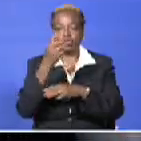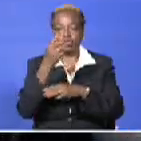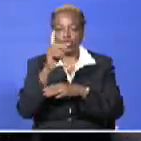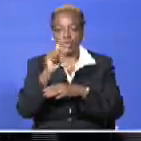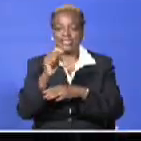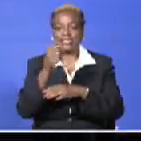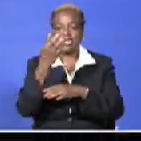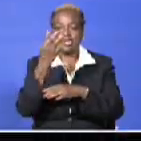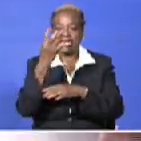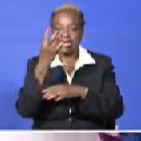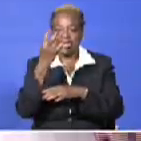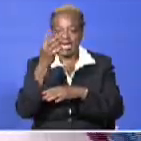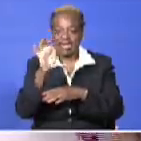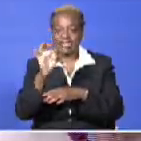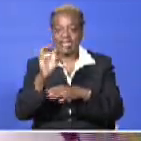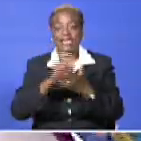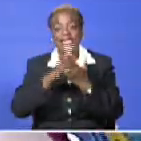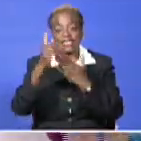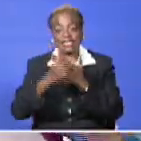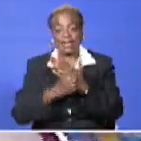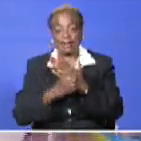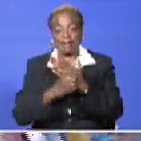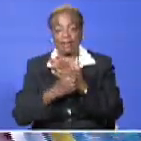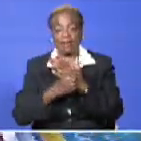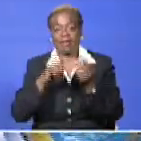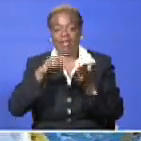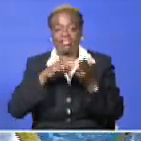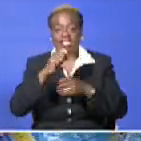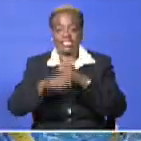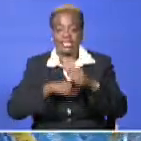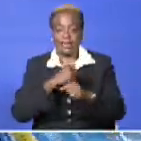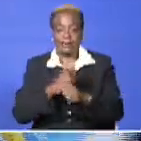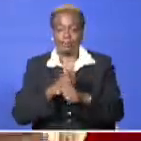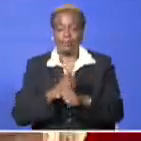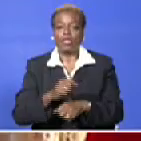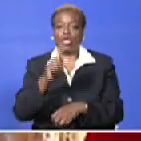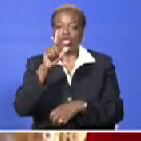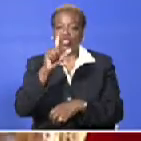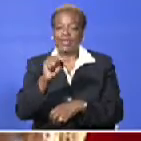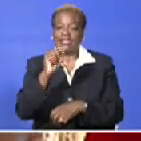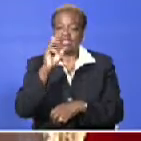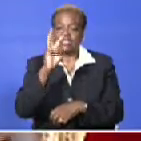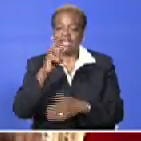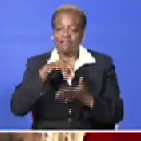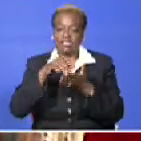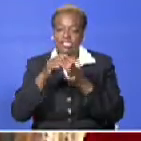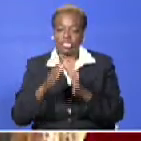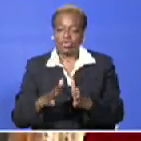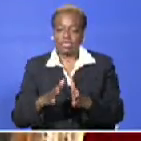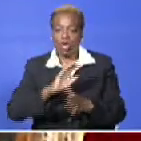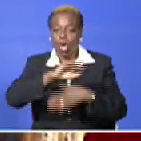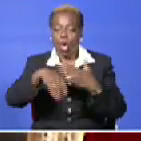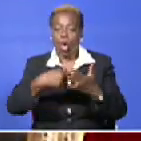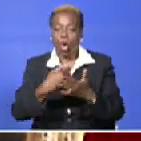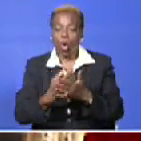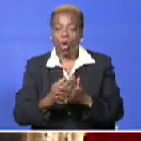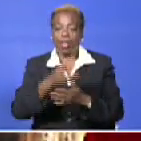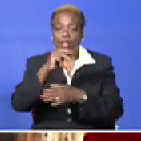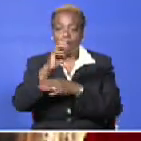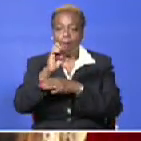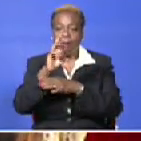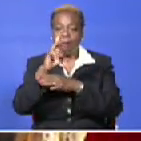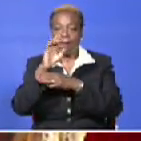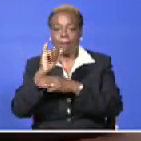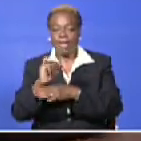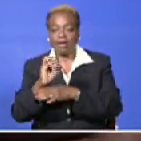Well, the stellar achievements of some 17 students celebrated at the 25th All Bahamas Merit Scholar Award Ceremony in